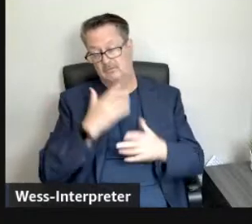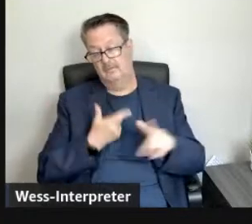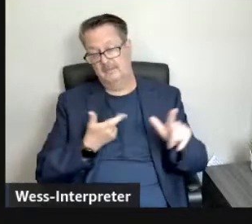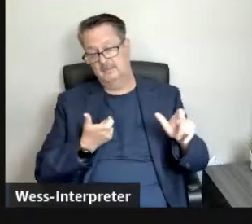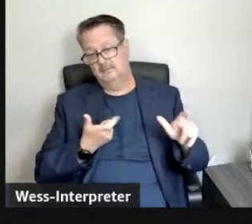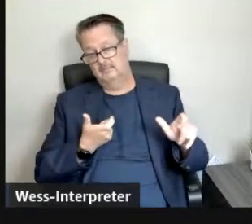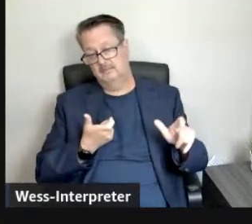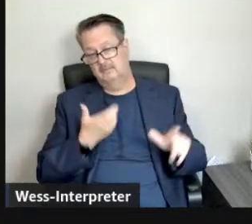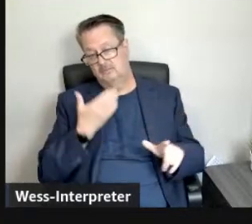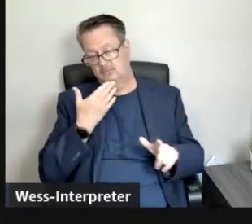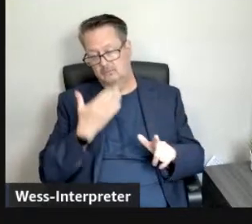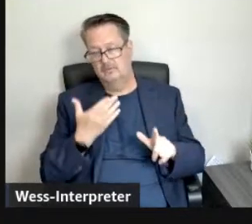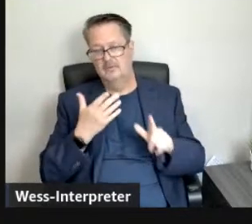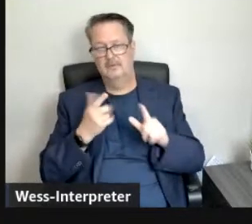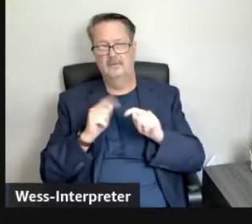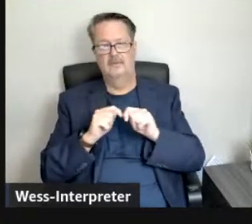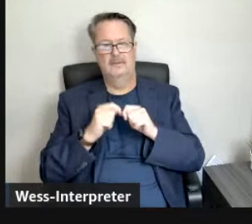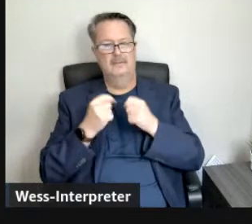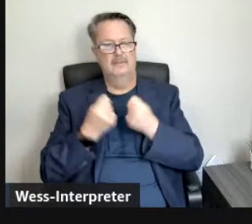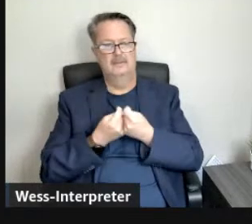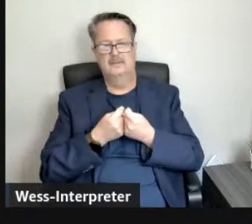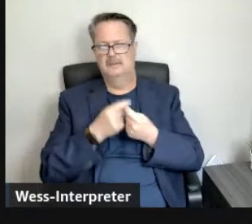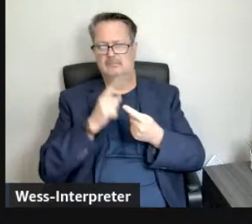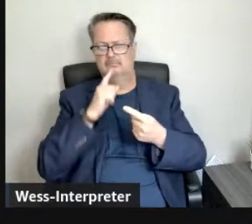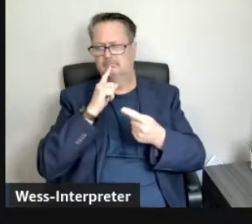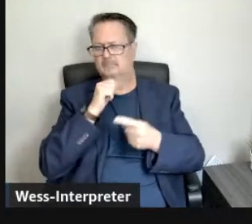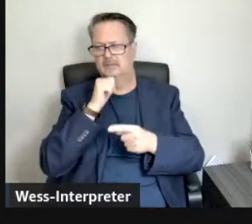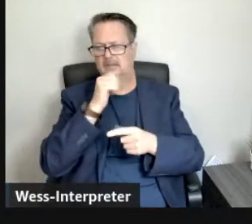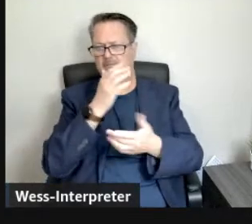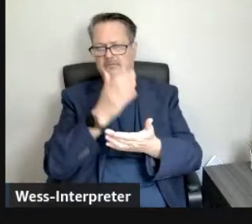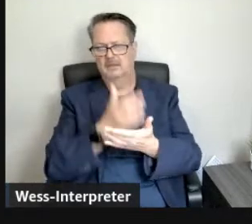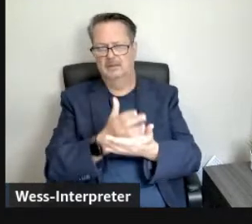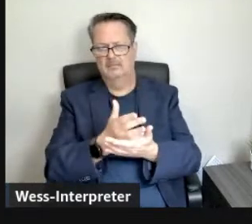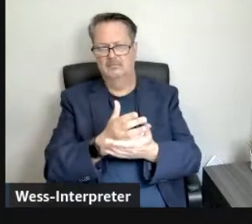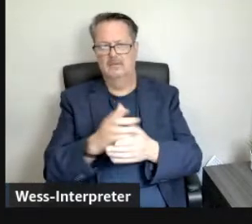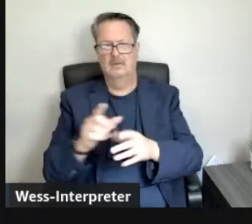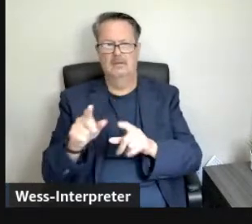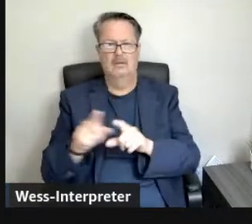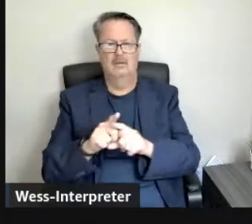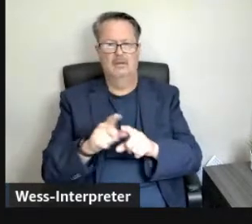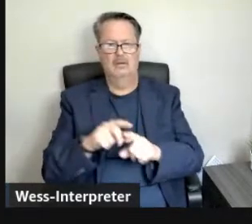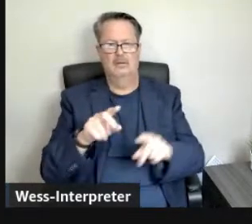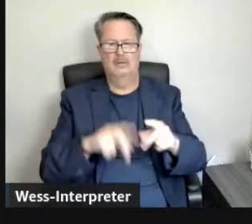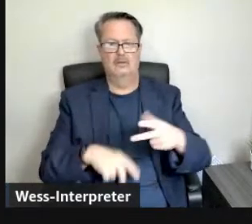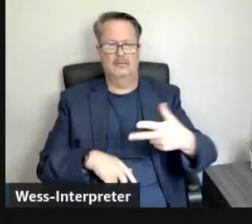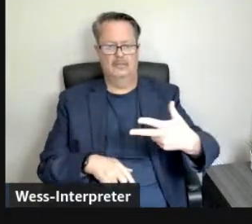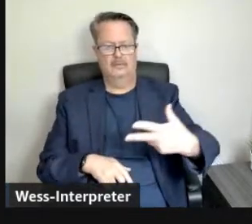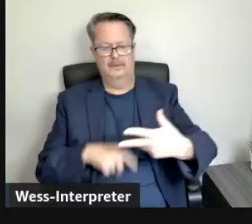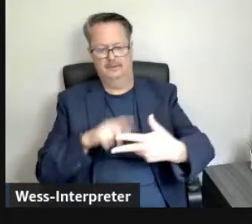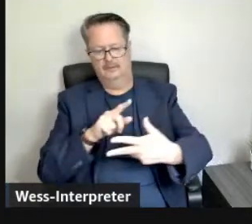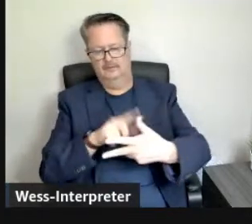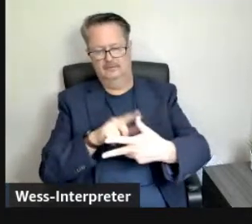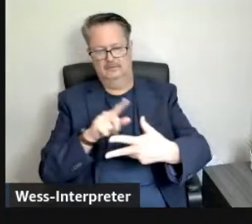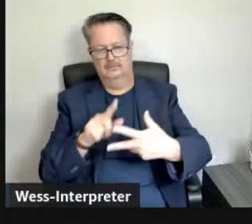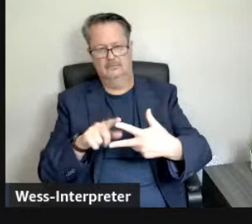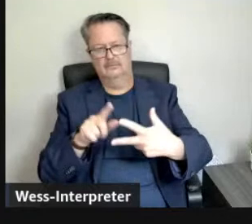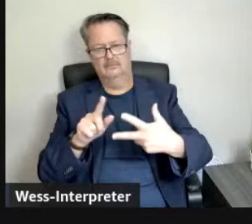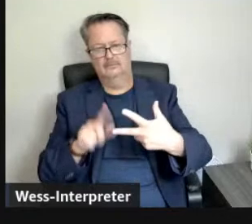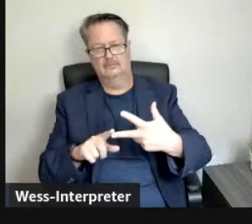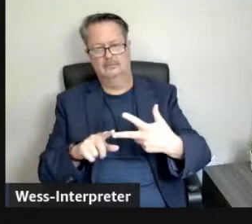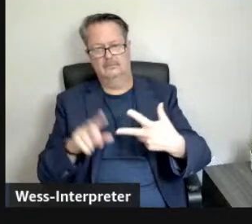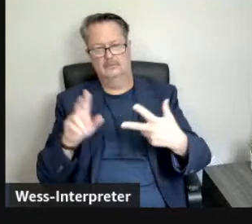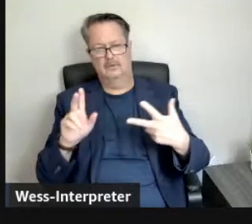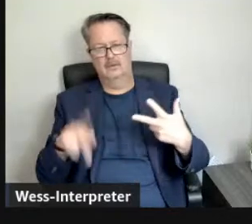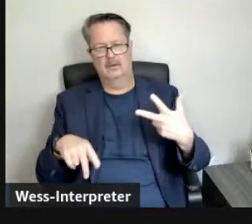team is not stopping there by any means. We're looking at doing 3 additional things that are going to really help upgrades. So first is